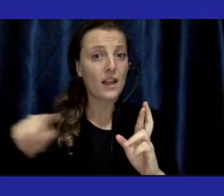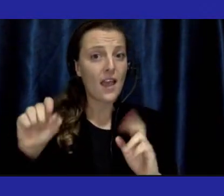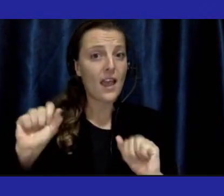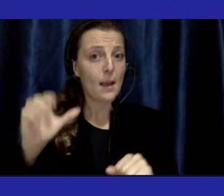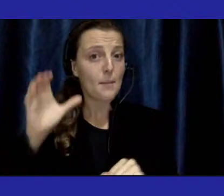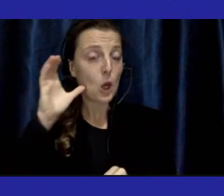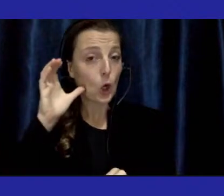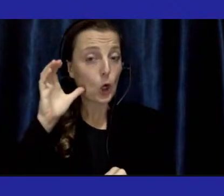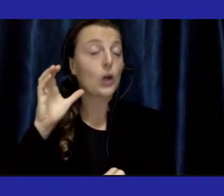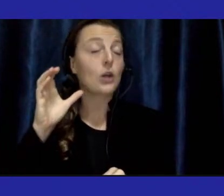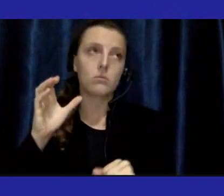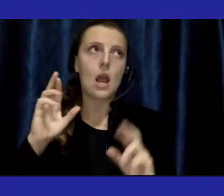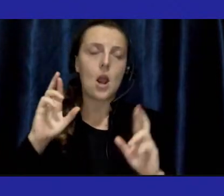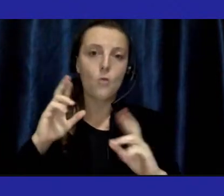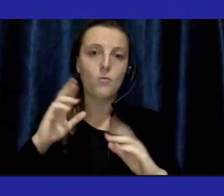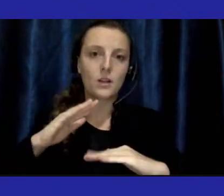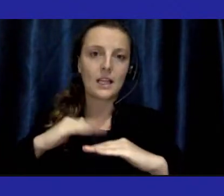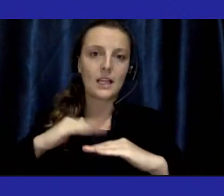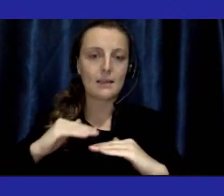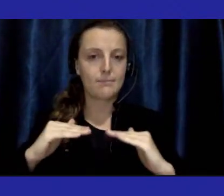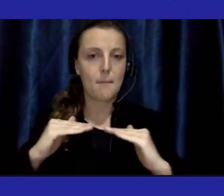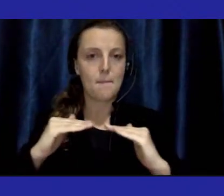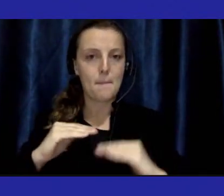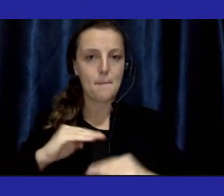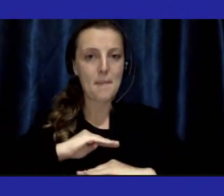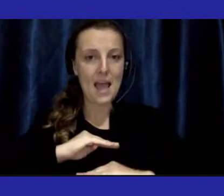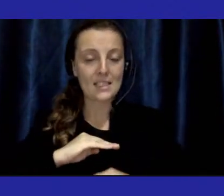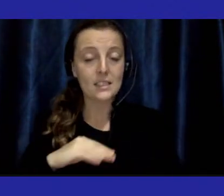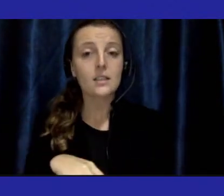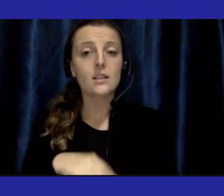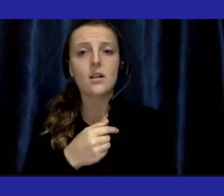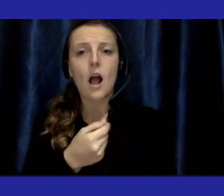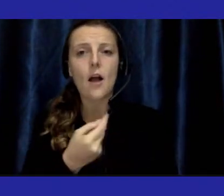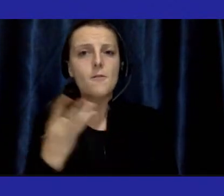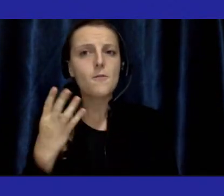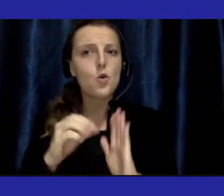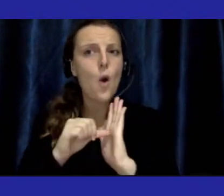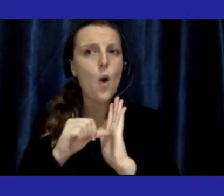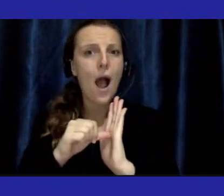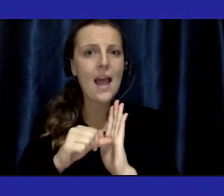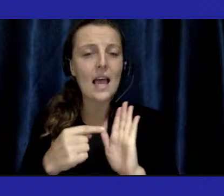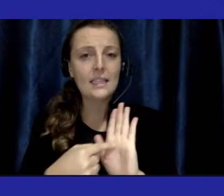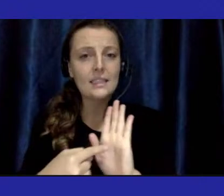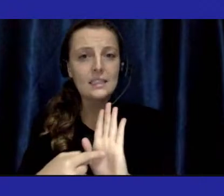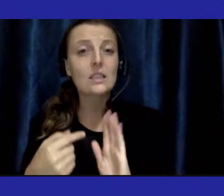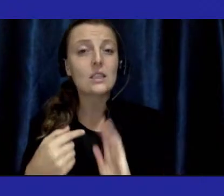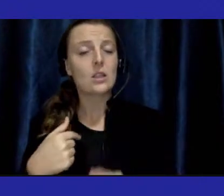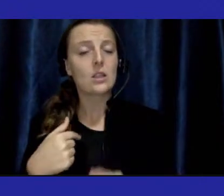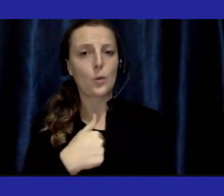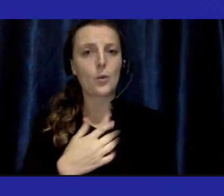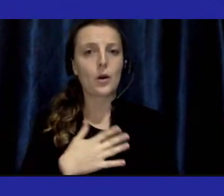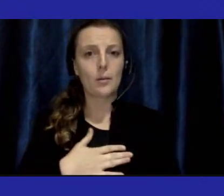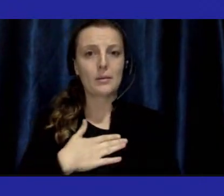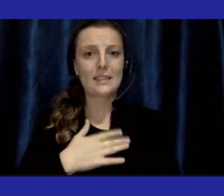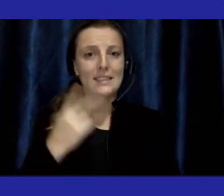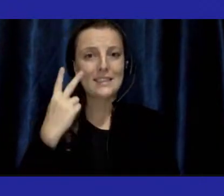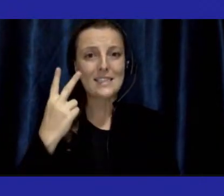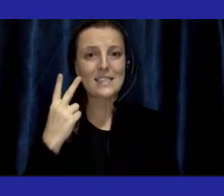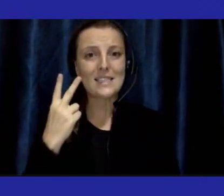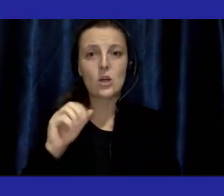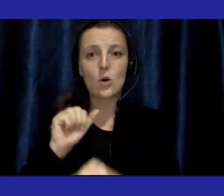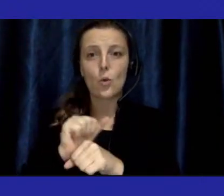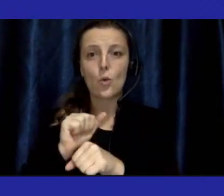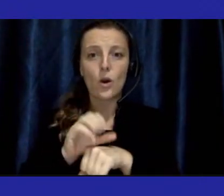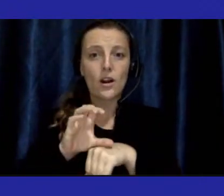of highlights. We were pleased to see that there are workforce bills, which we advocated for, that were passed by both houses. This